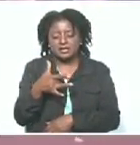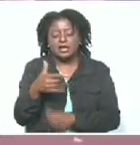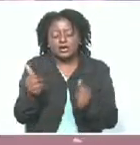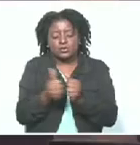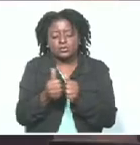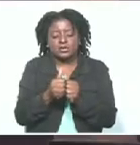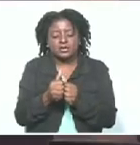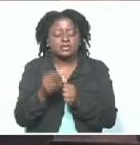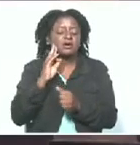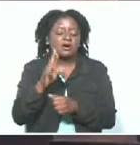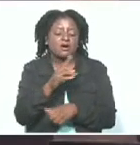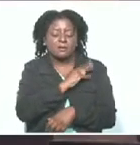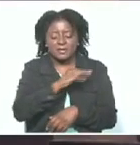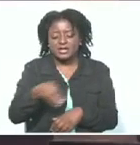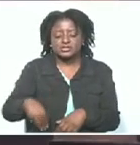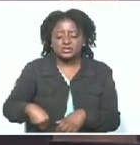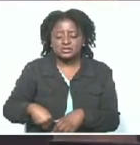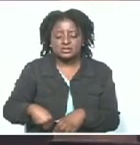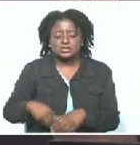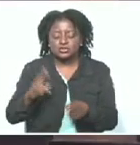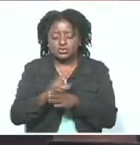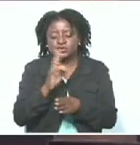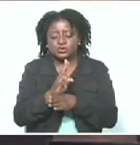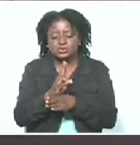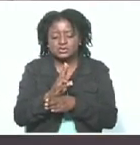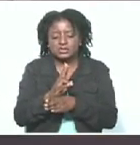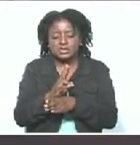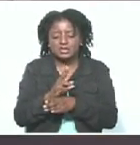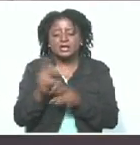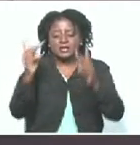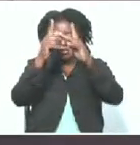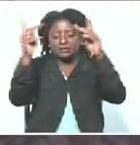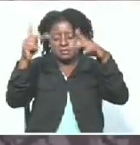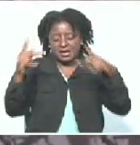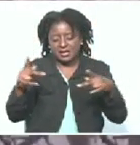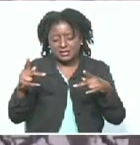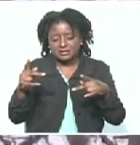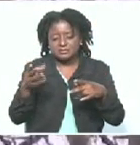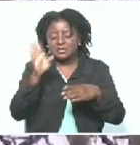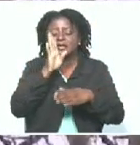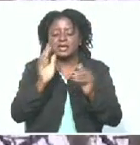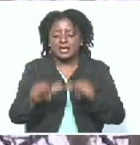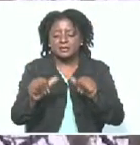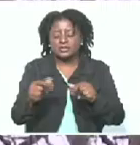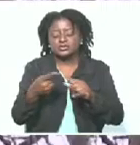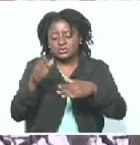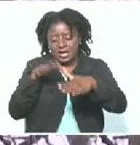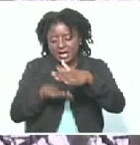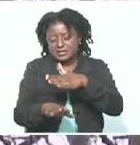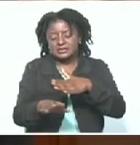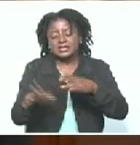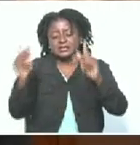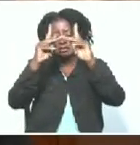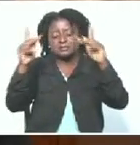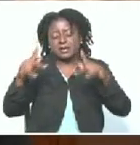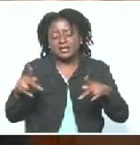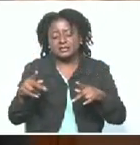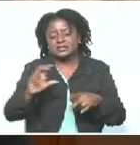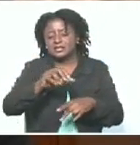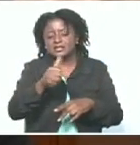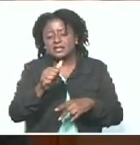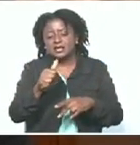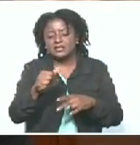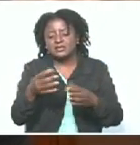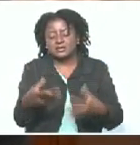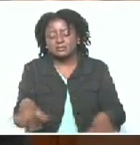certainly the use of Buckingham Palace, being able to access Buckingham Palace, Windsor Castle, and other signature landmarks here in the